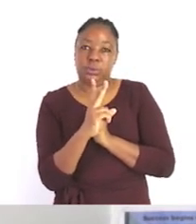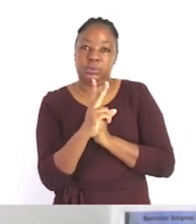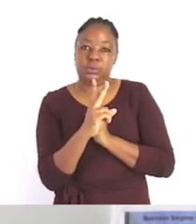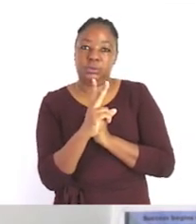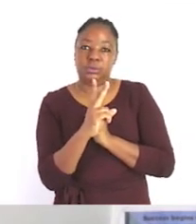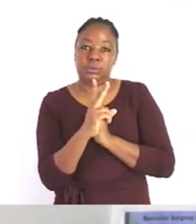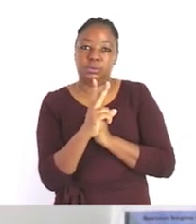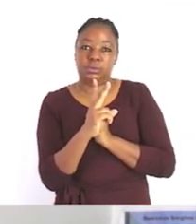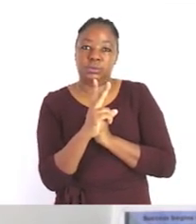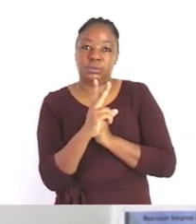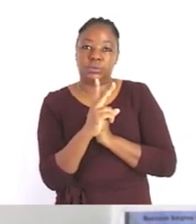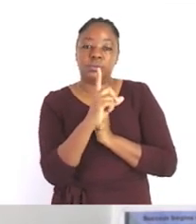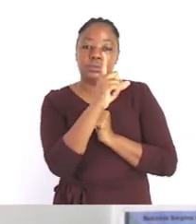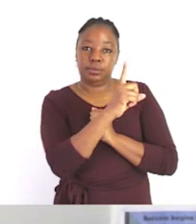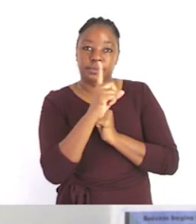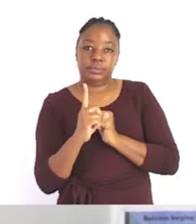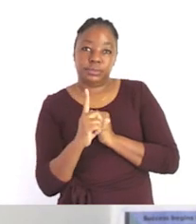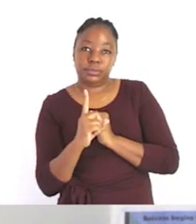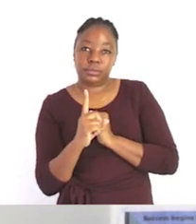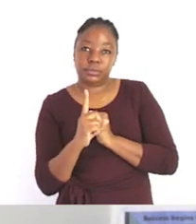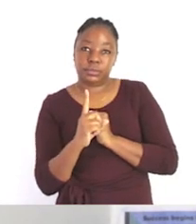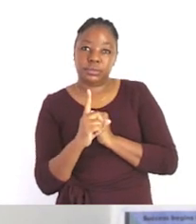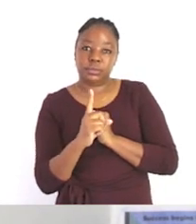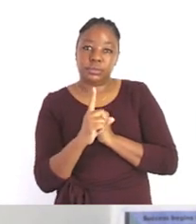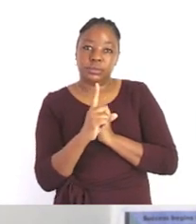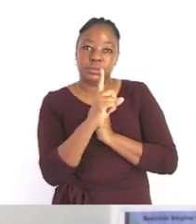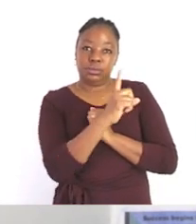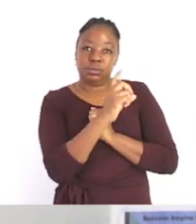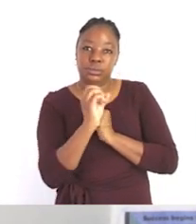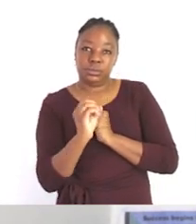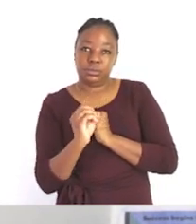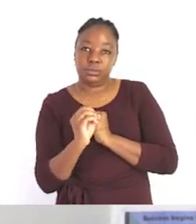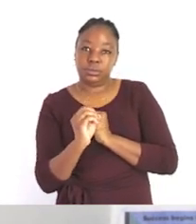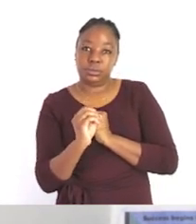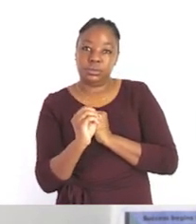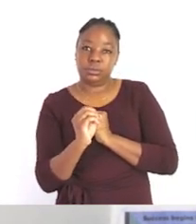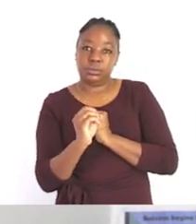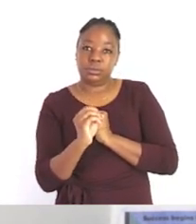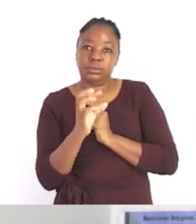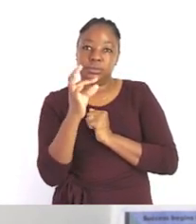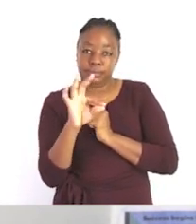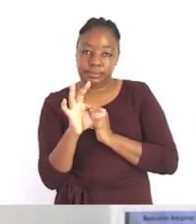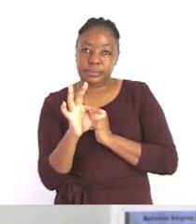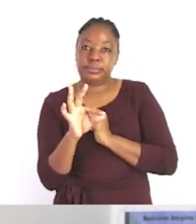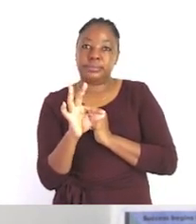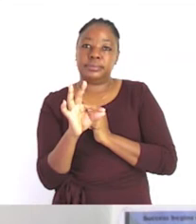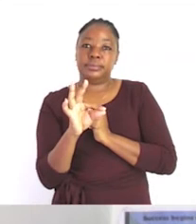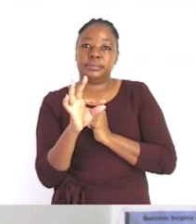11, 10, 9,